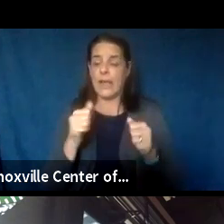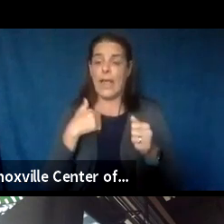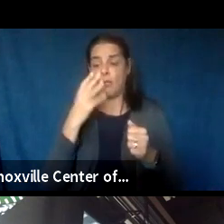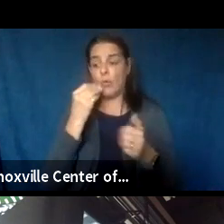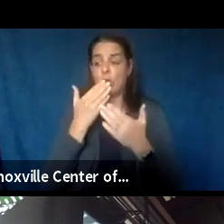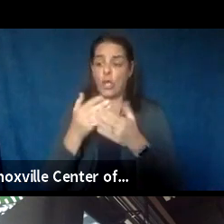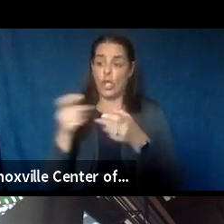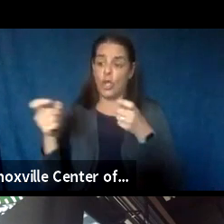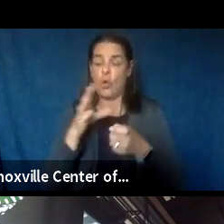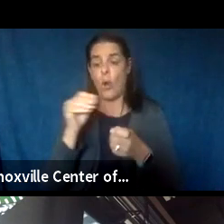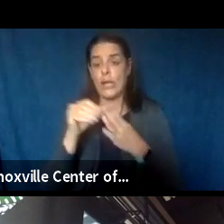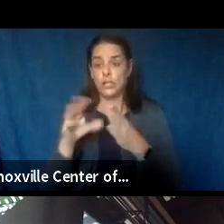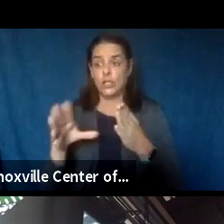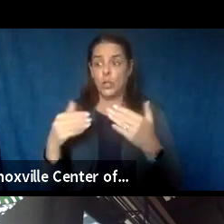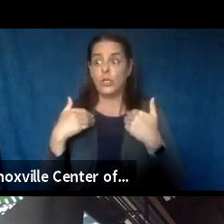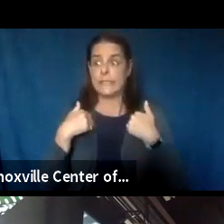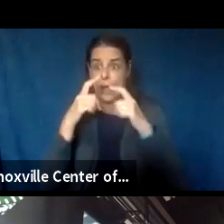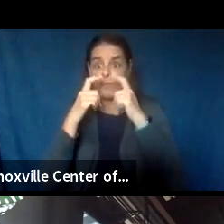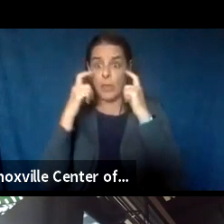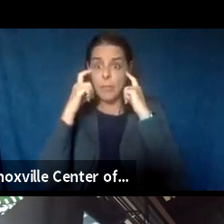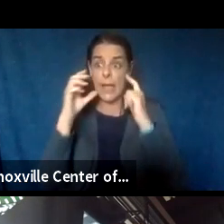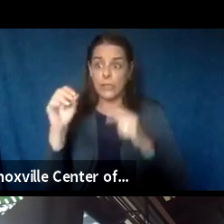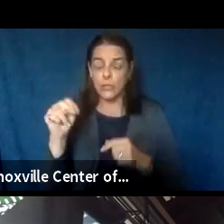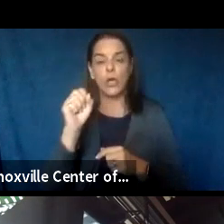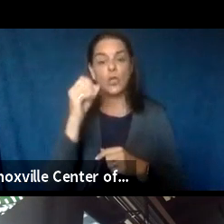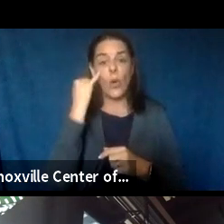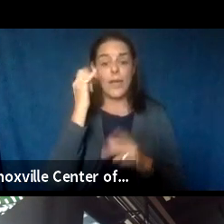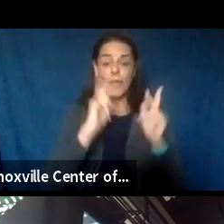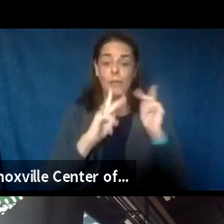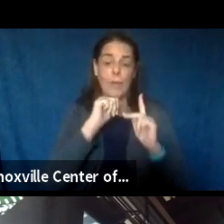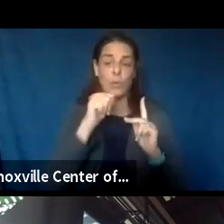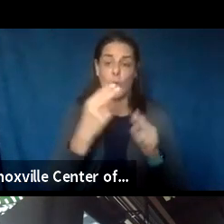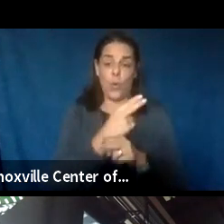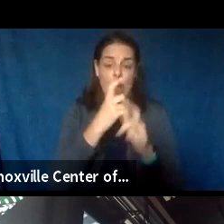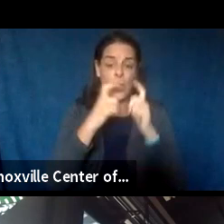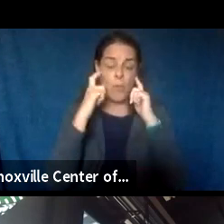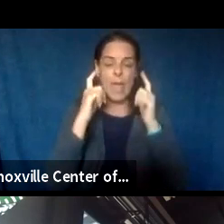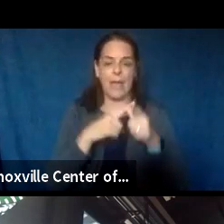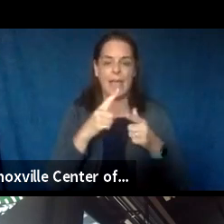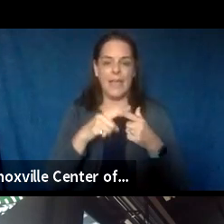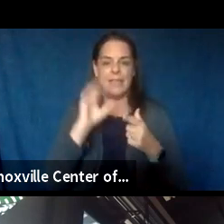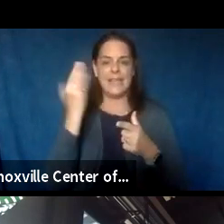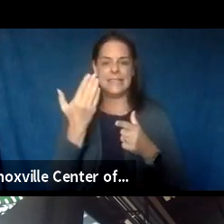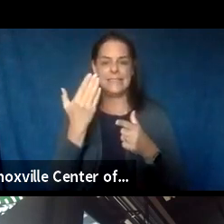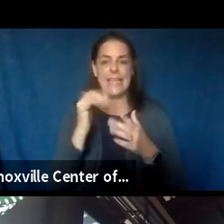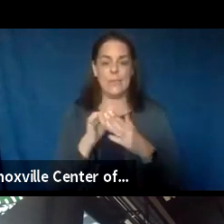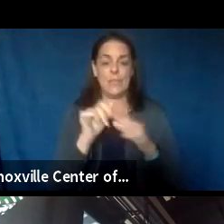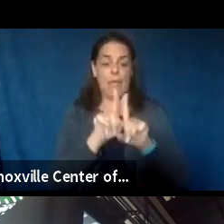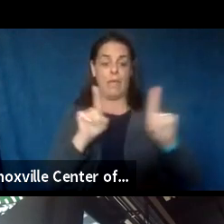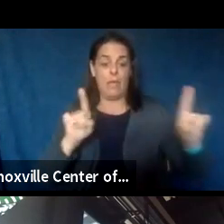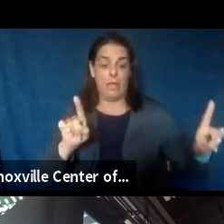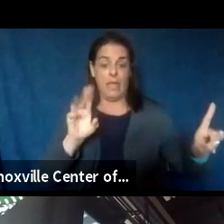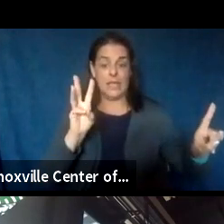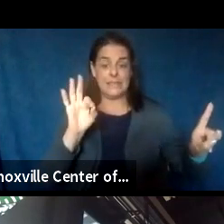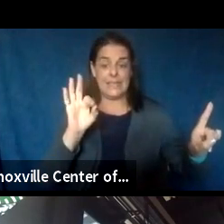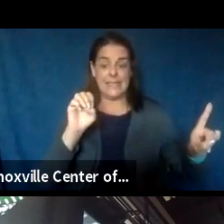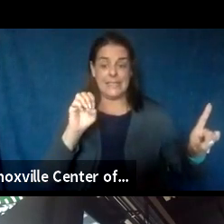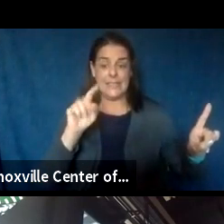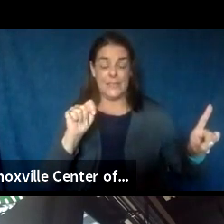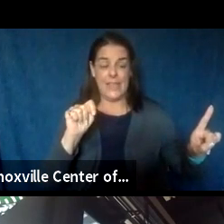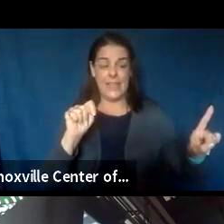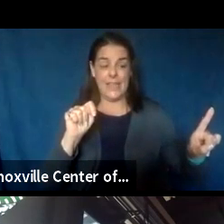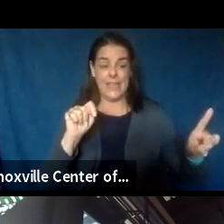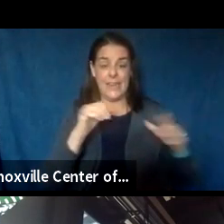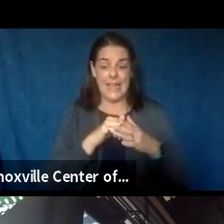have the masks on. So if people aren't going to wear the mask, then it seems like the staying 6 feet away from each other in